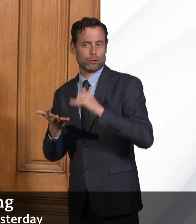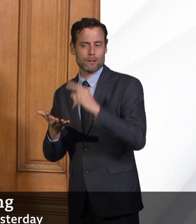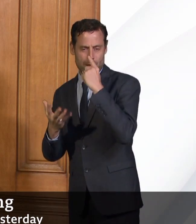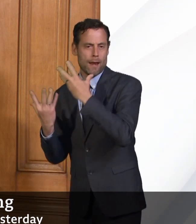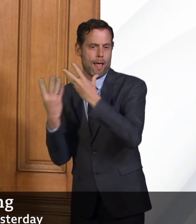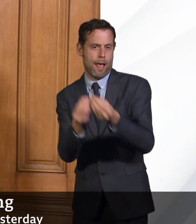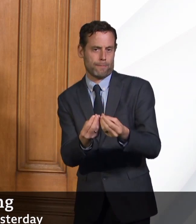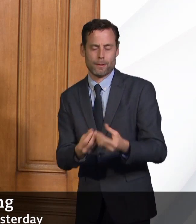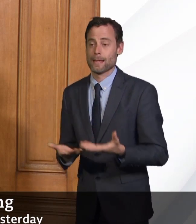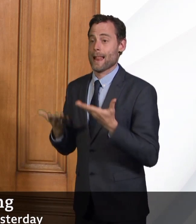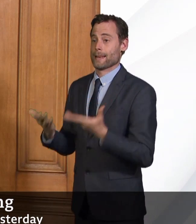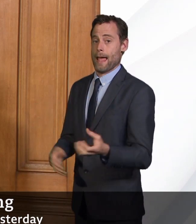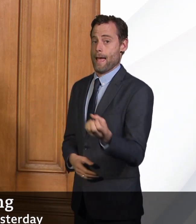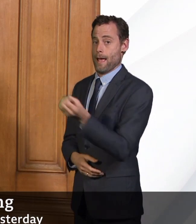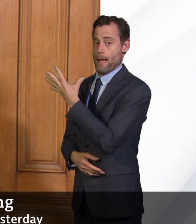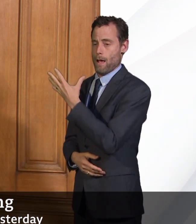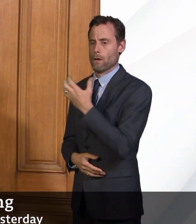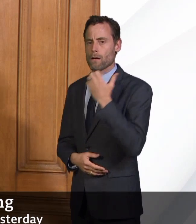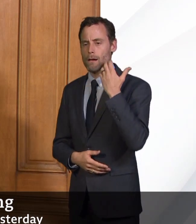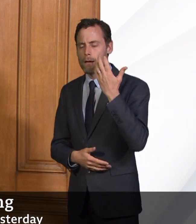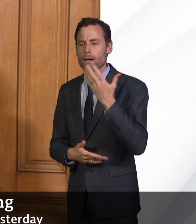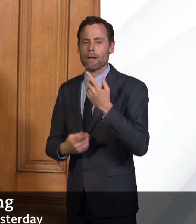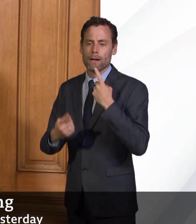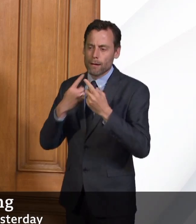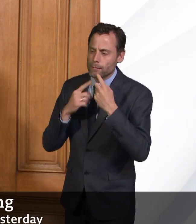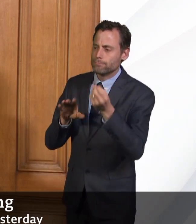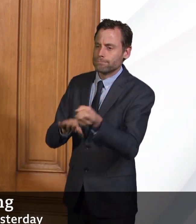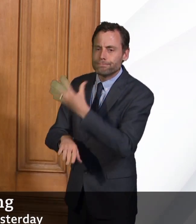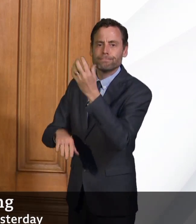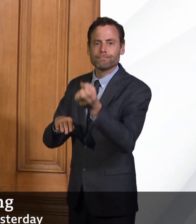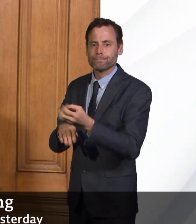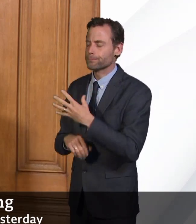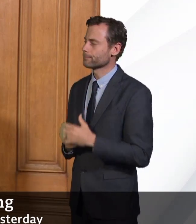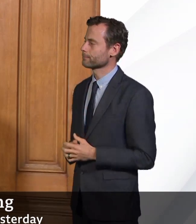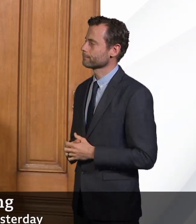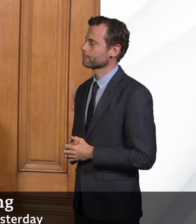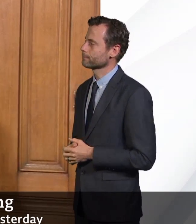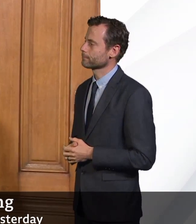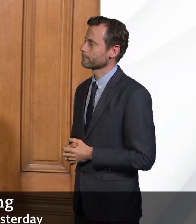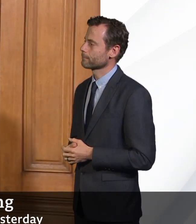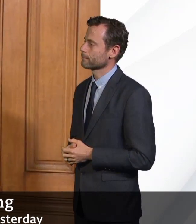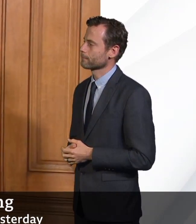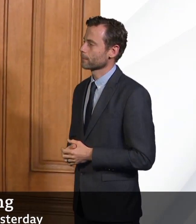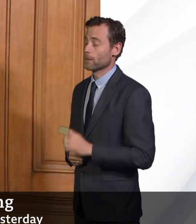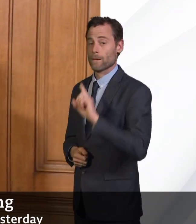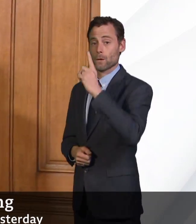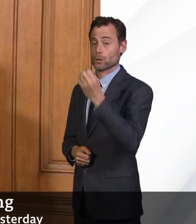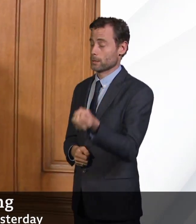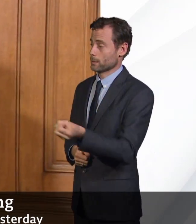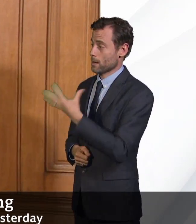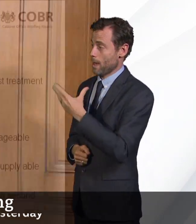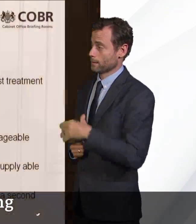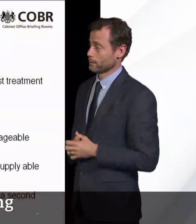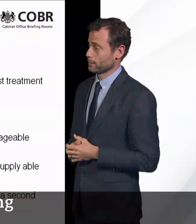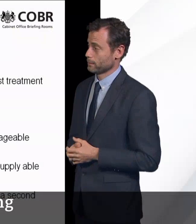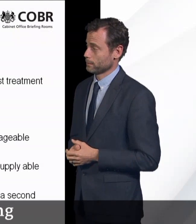I'd now like to move to the daily presentation of data slides. The first slide is a